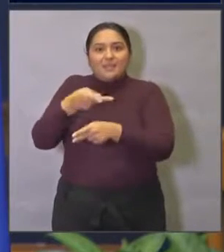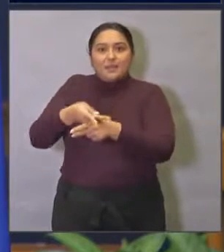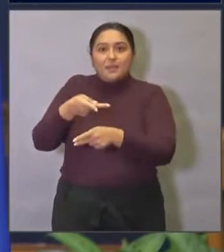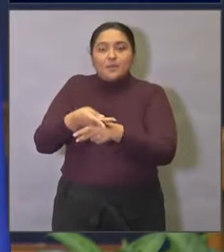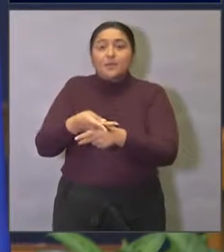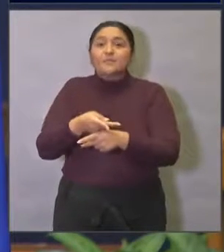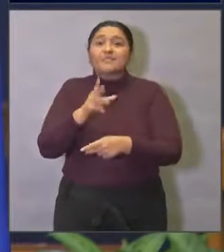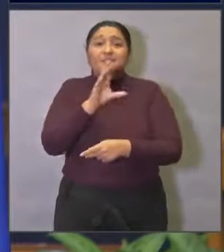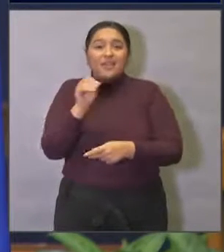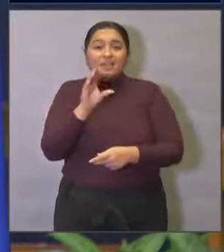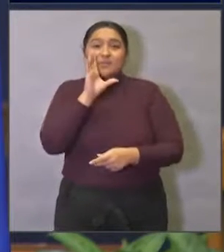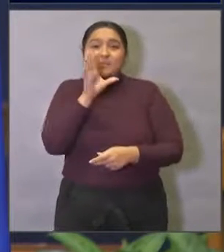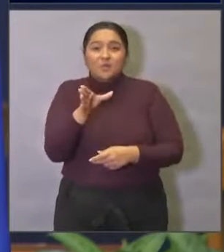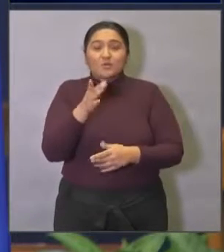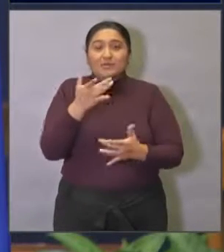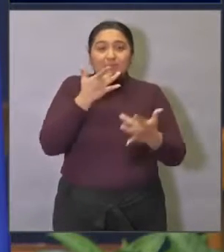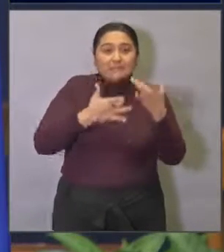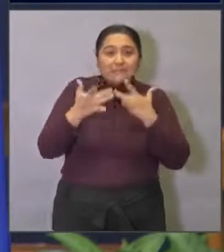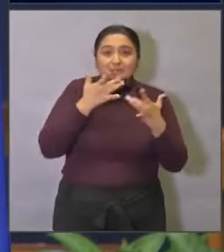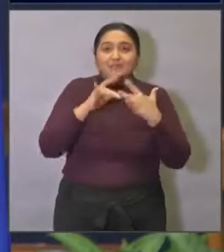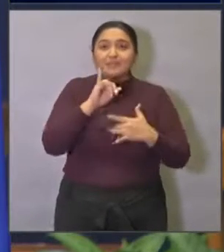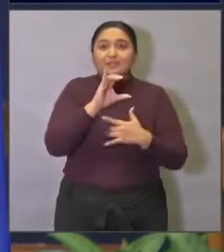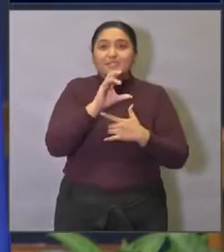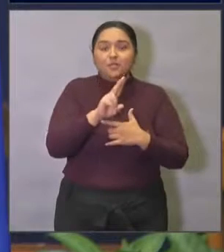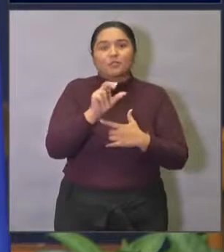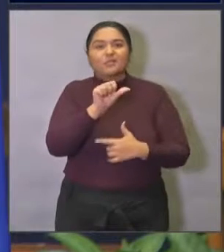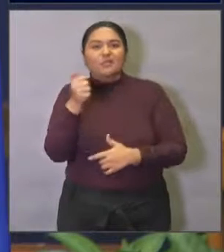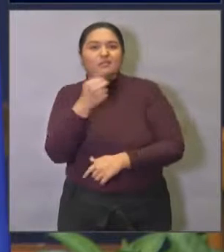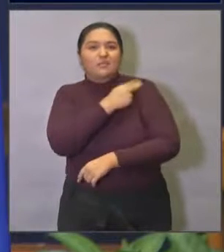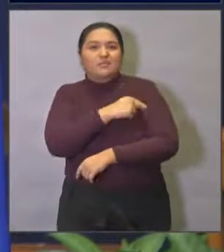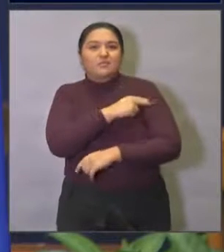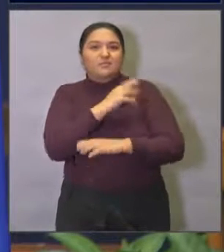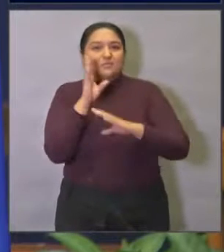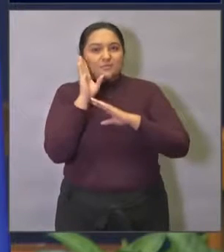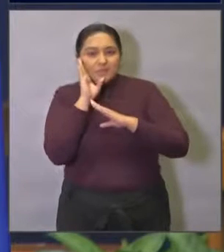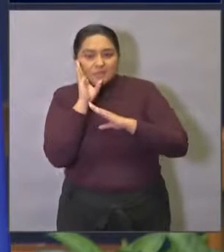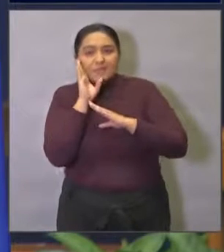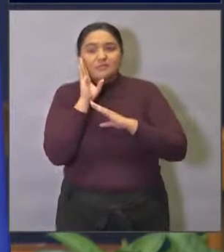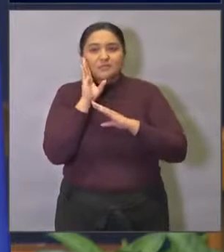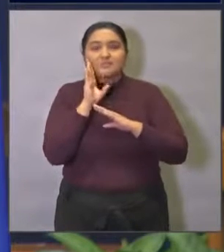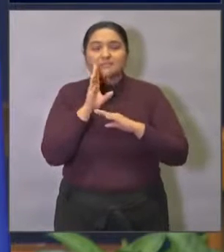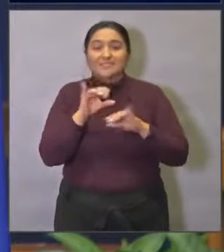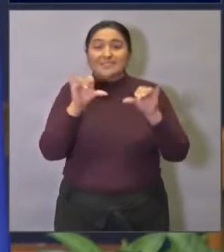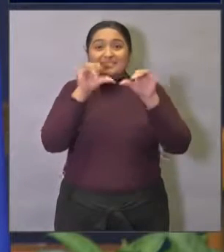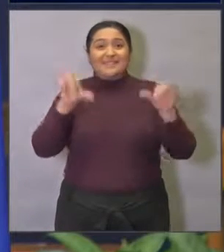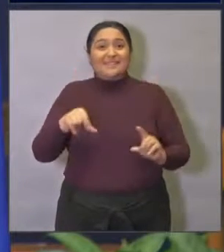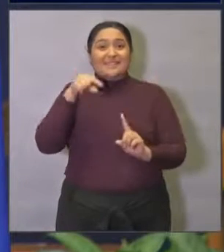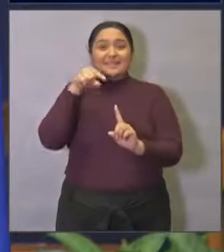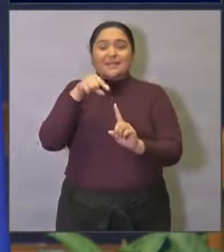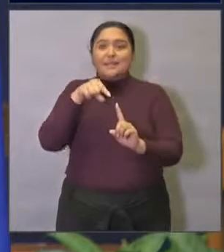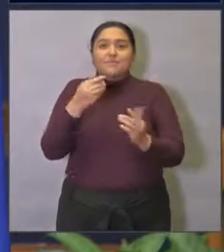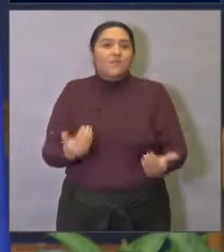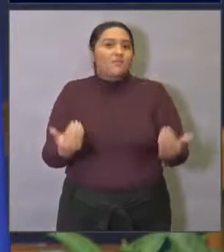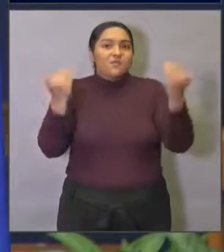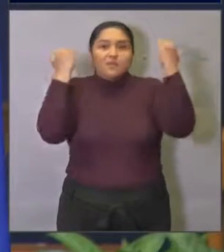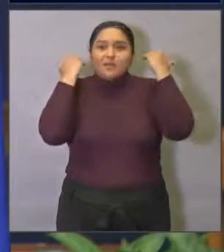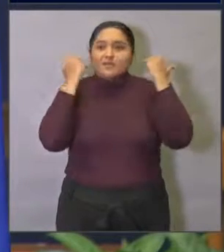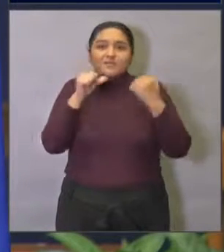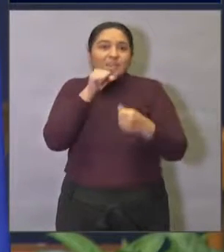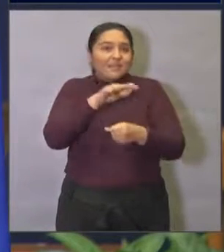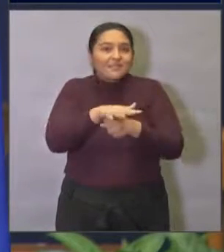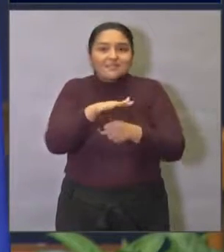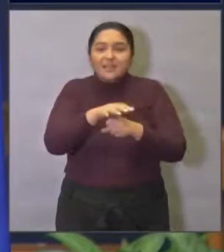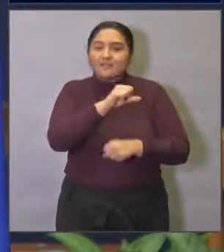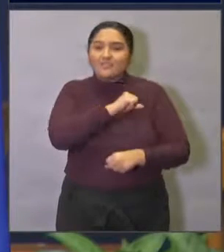rationing of ICU or intensive care unit and other hospital beds because the system simply does not have the ability and the staff